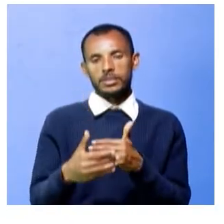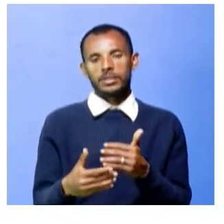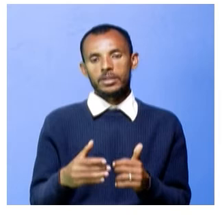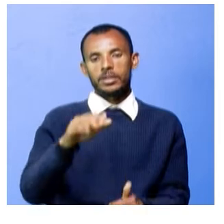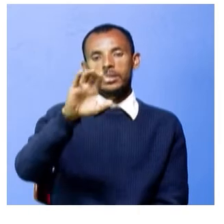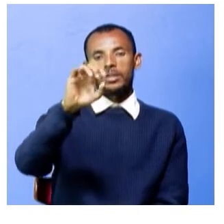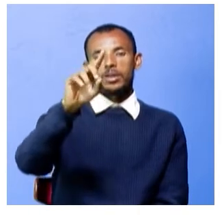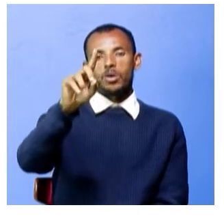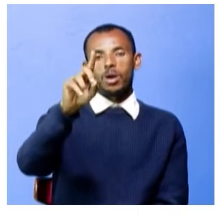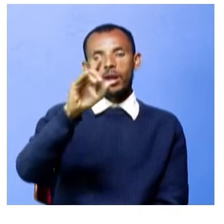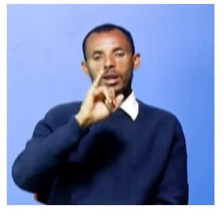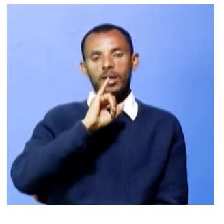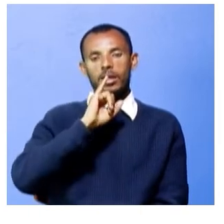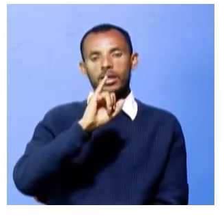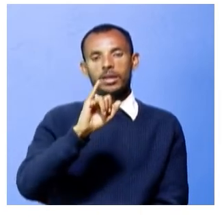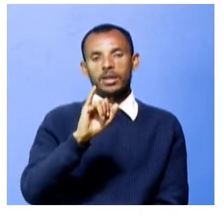E1